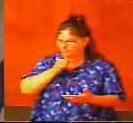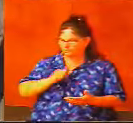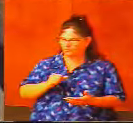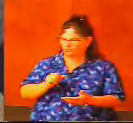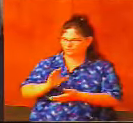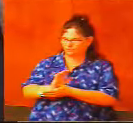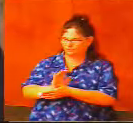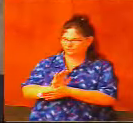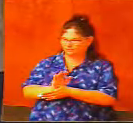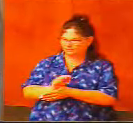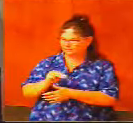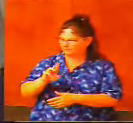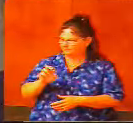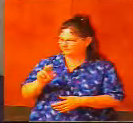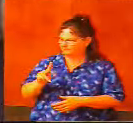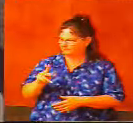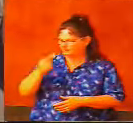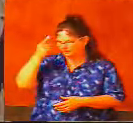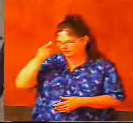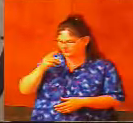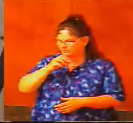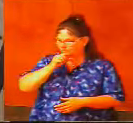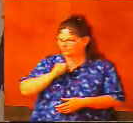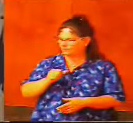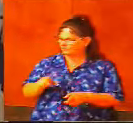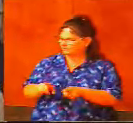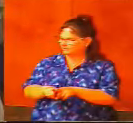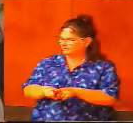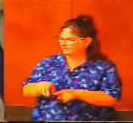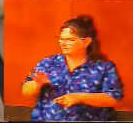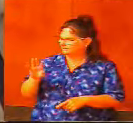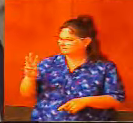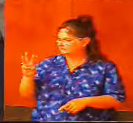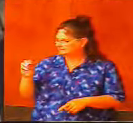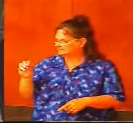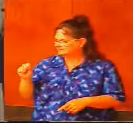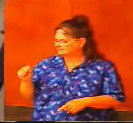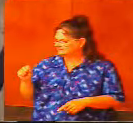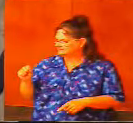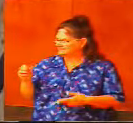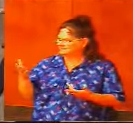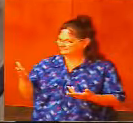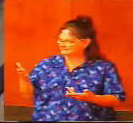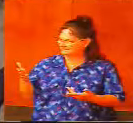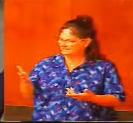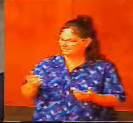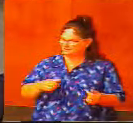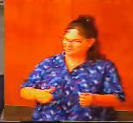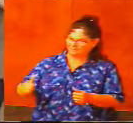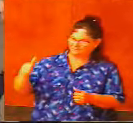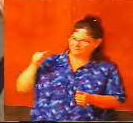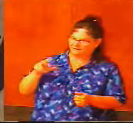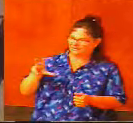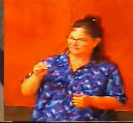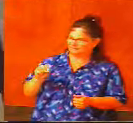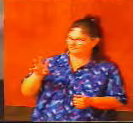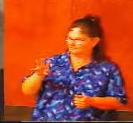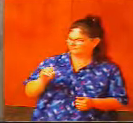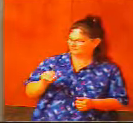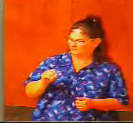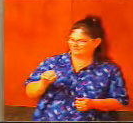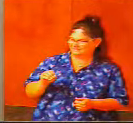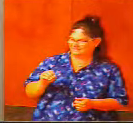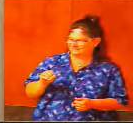movie. Mark thinks old movies are like the 60s. I go back to the 30s and the 40s.